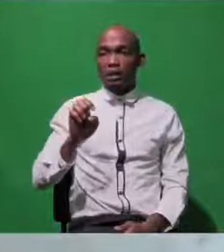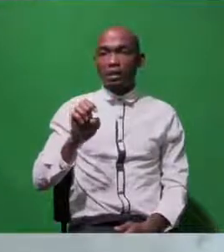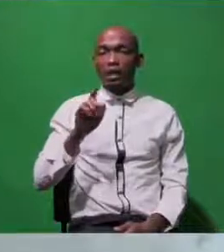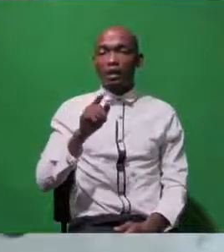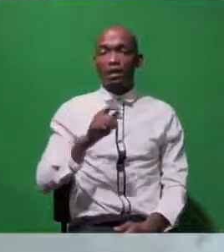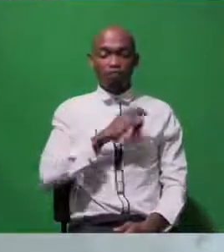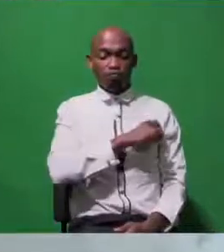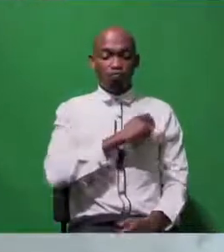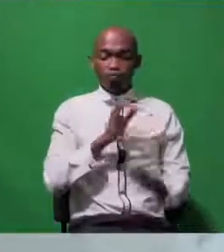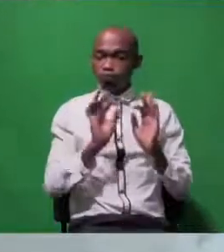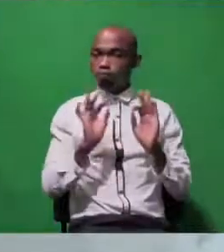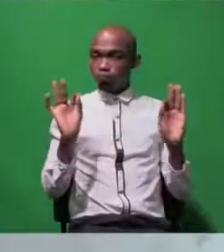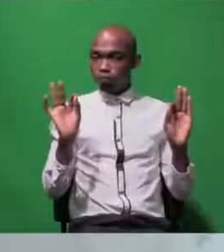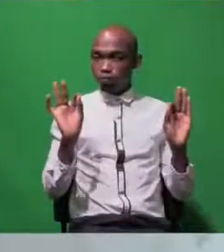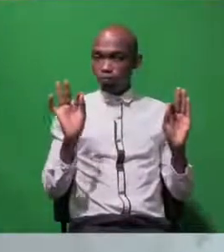discipline.